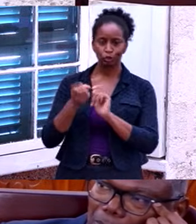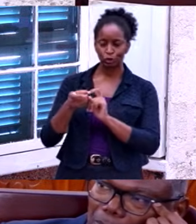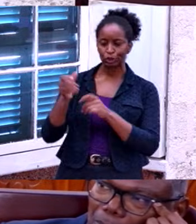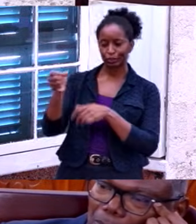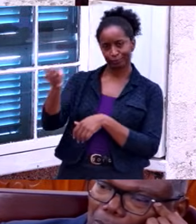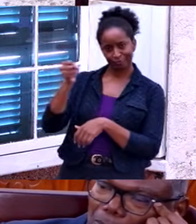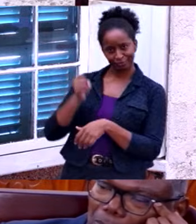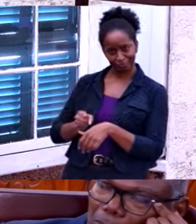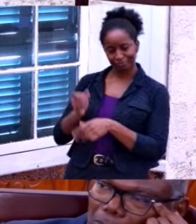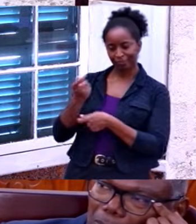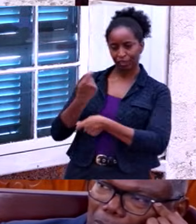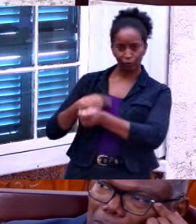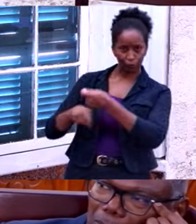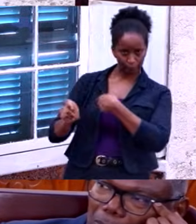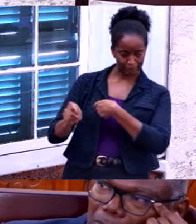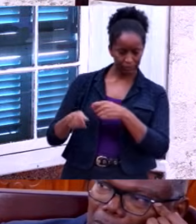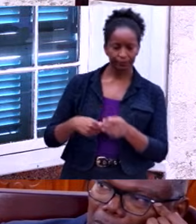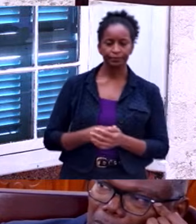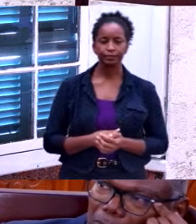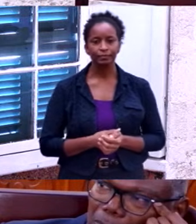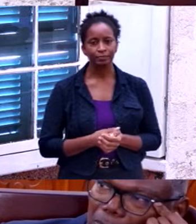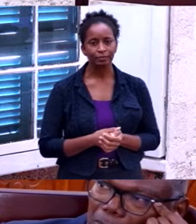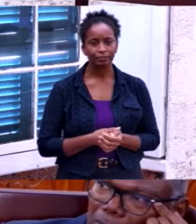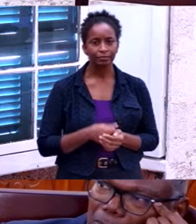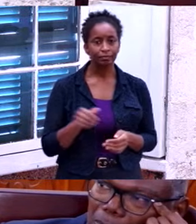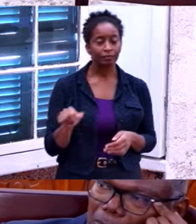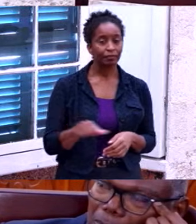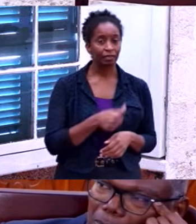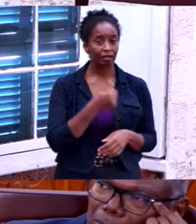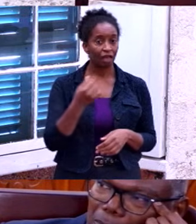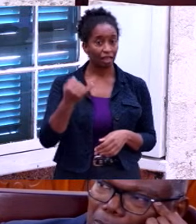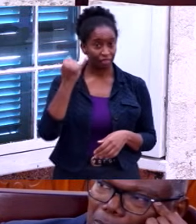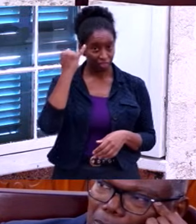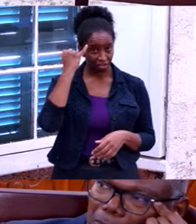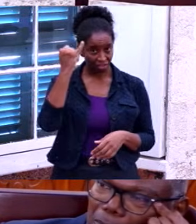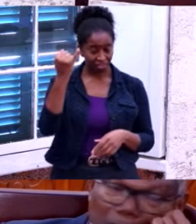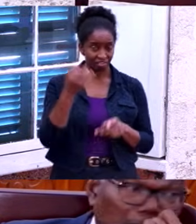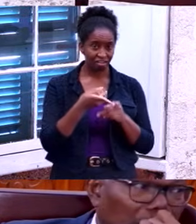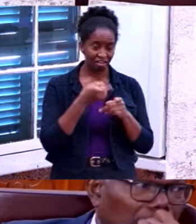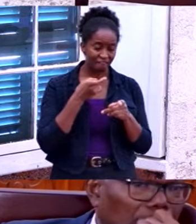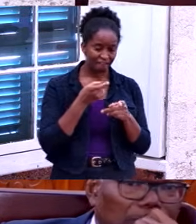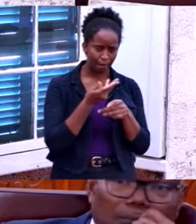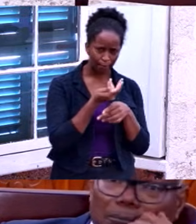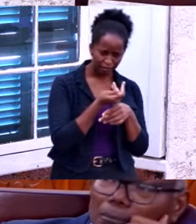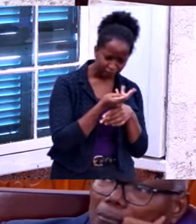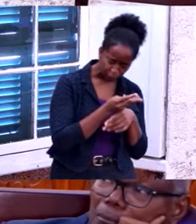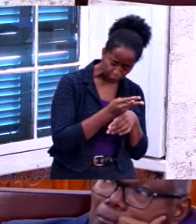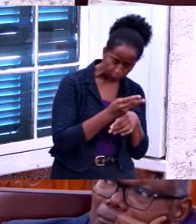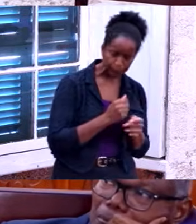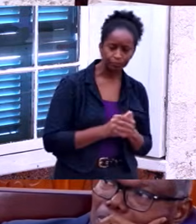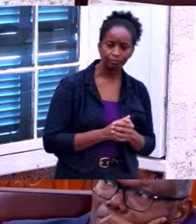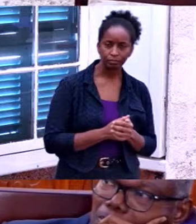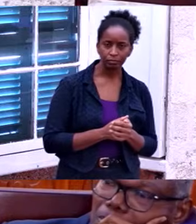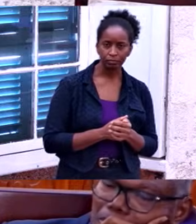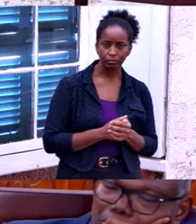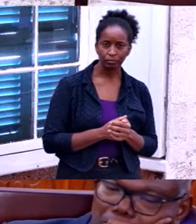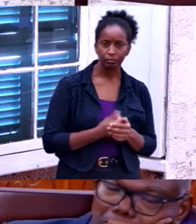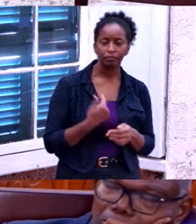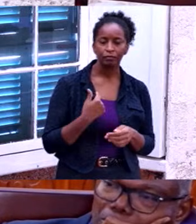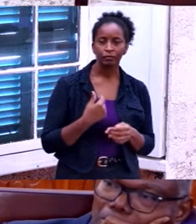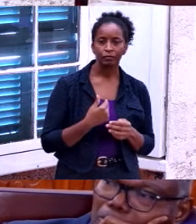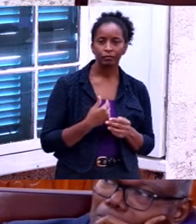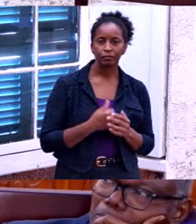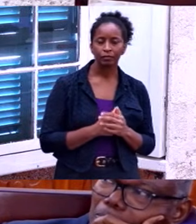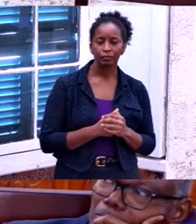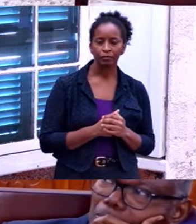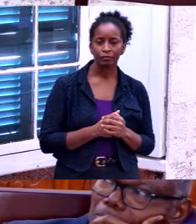minority opinions that I have made, and I would hope that over the course of time, we